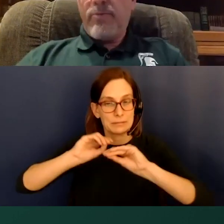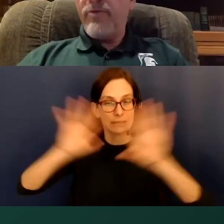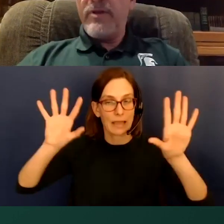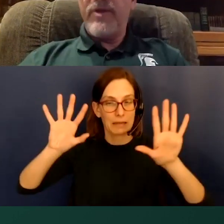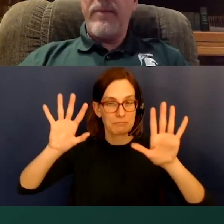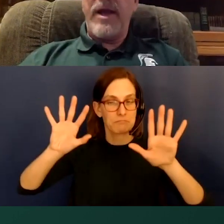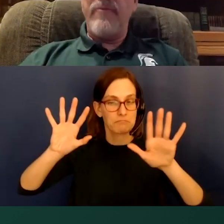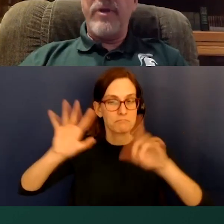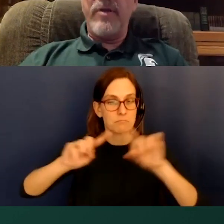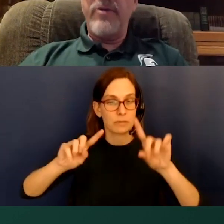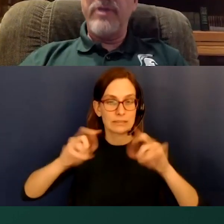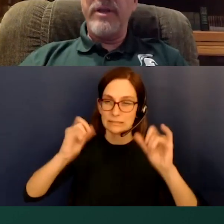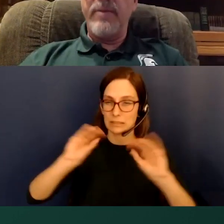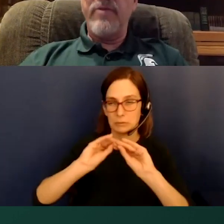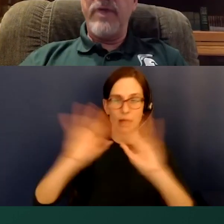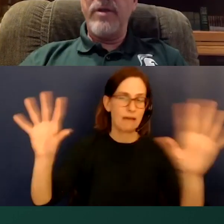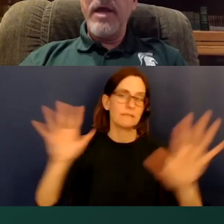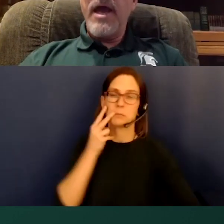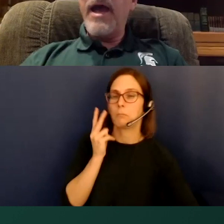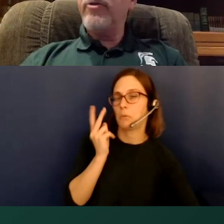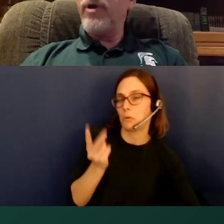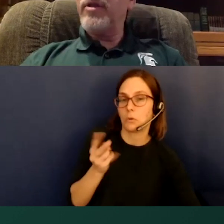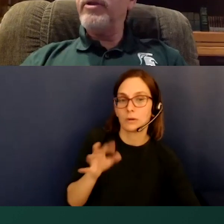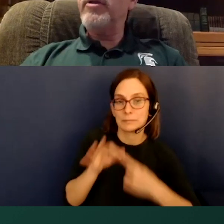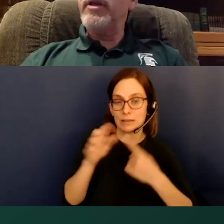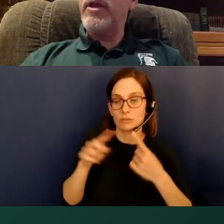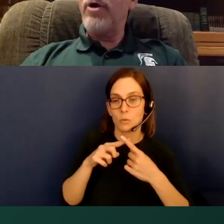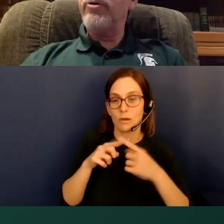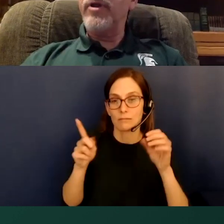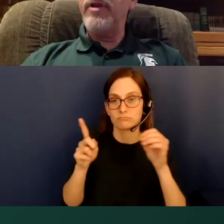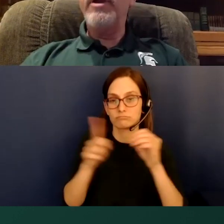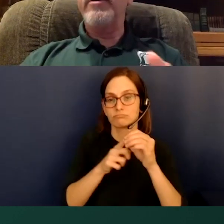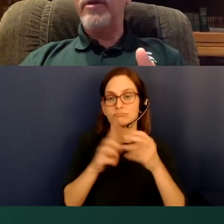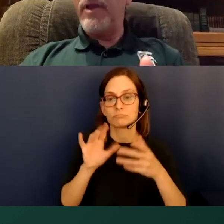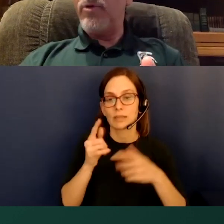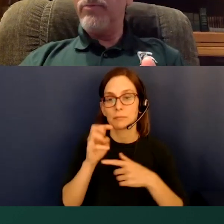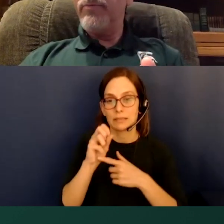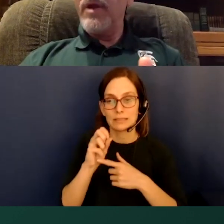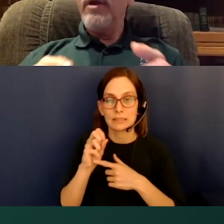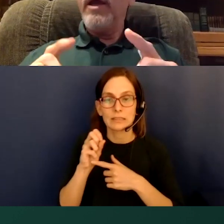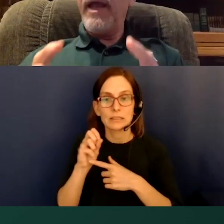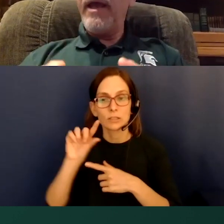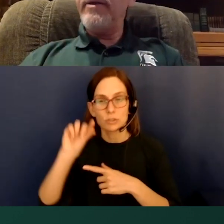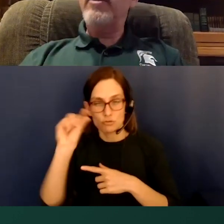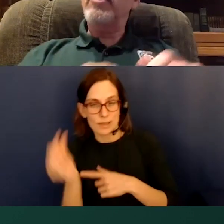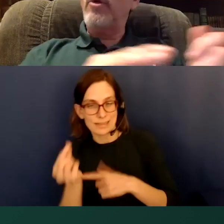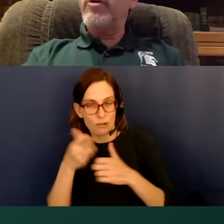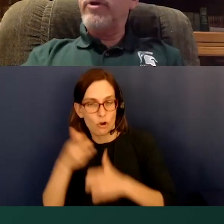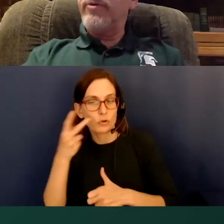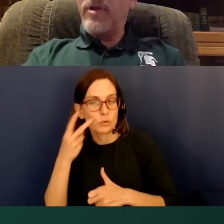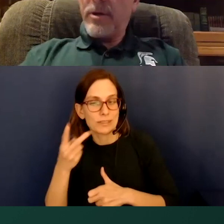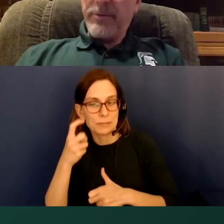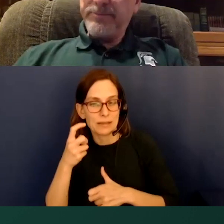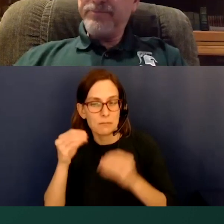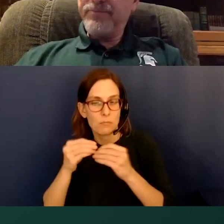is perfectly flaming obvious, especially in gibbous phase. At crescent, it's a little harder to see because it's dimmer and it's closer